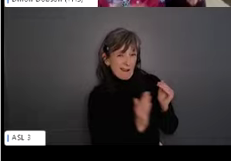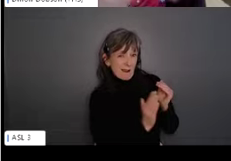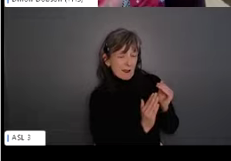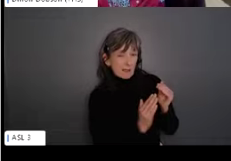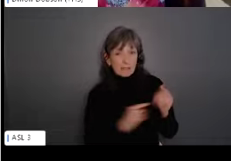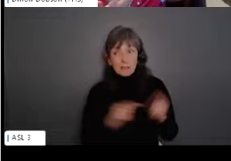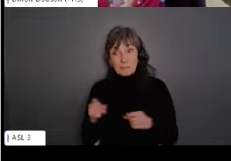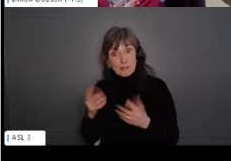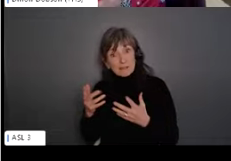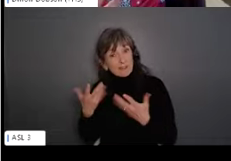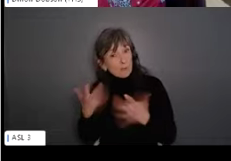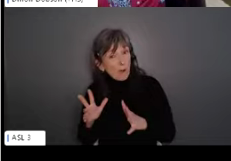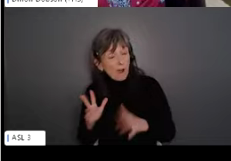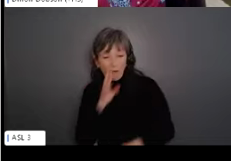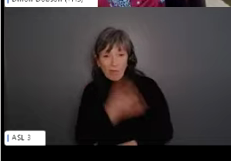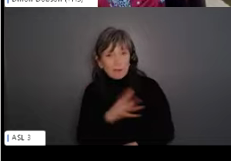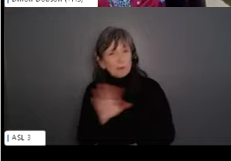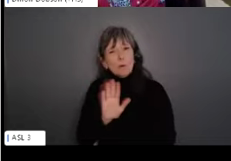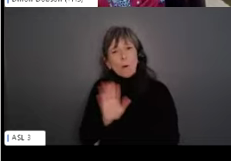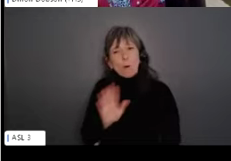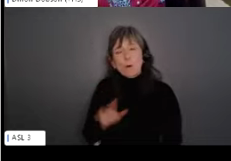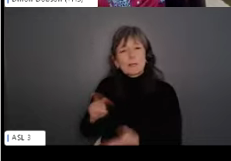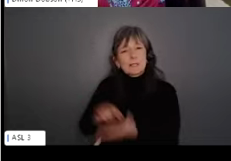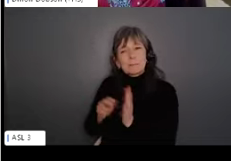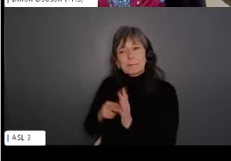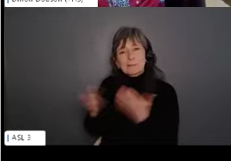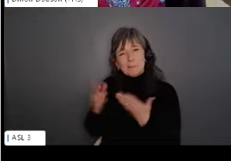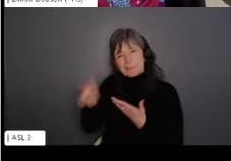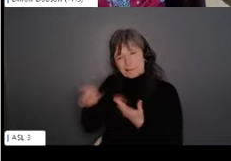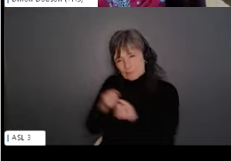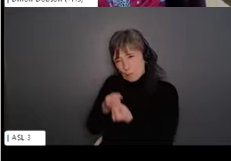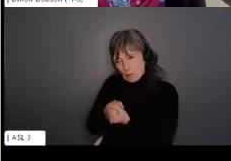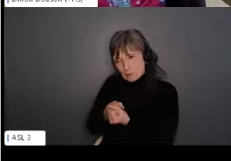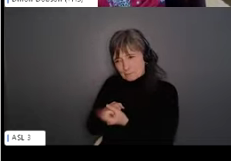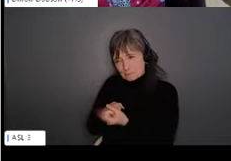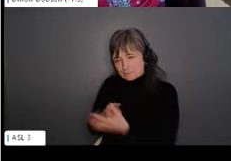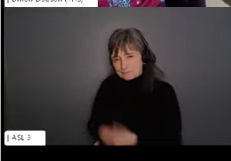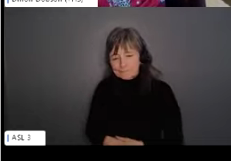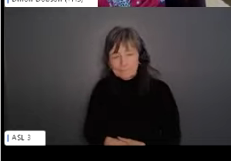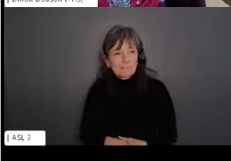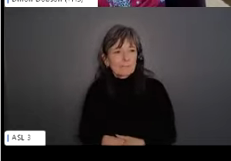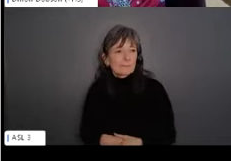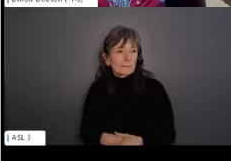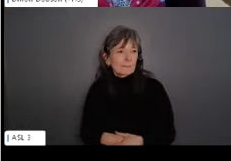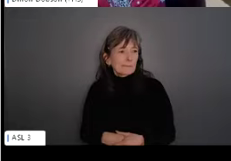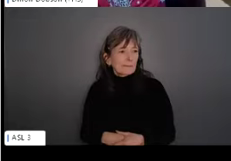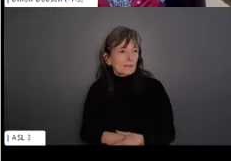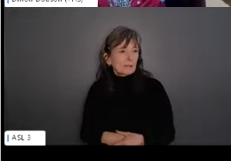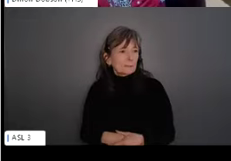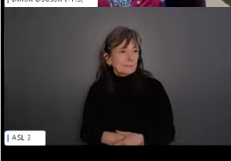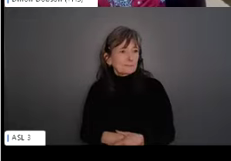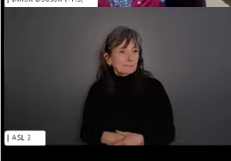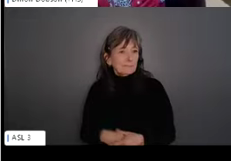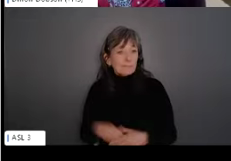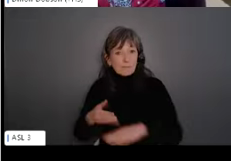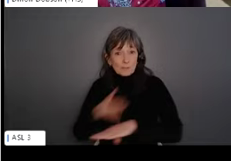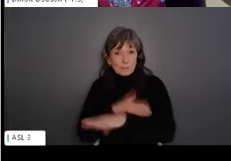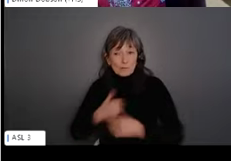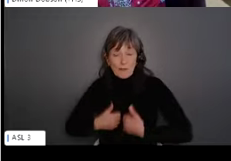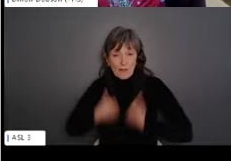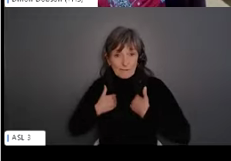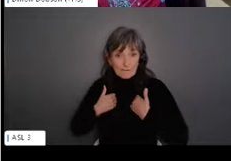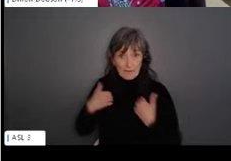to, but it might signal that maybe there's something we can do to help support, elevate that improvement in the animal's life, and in the person's